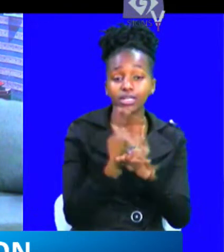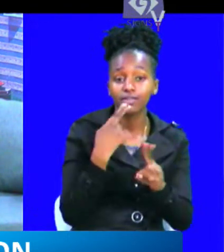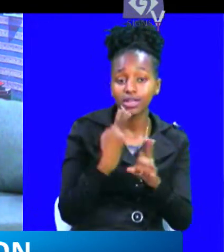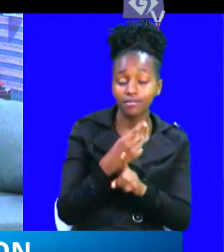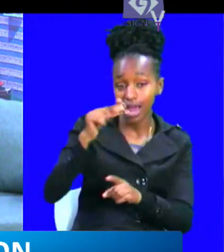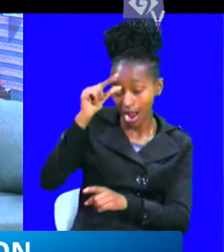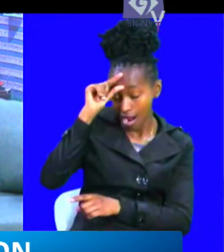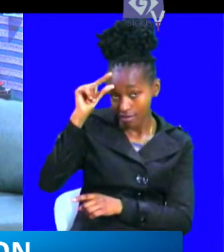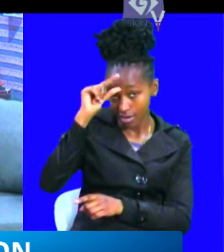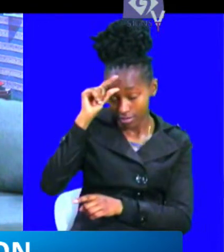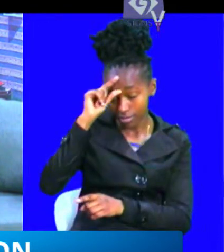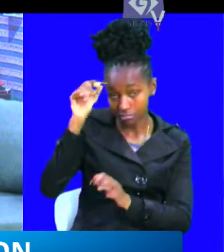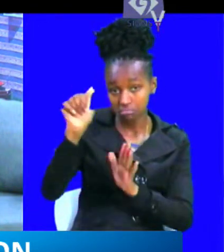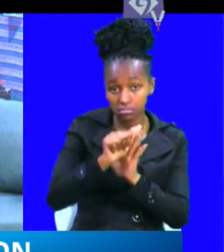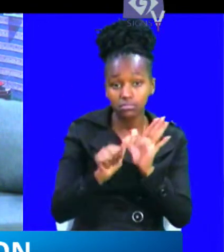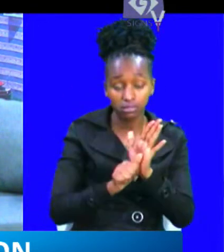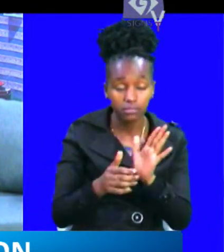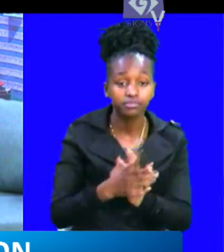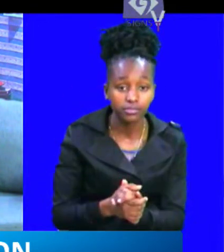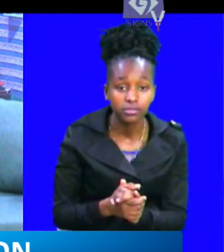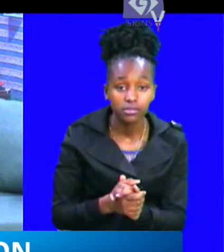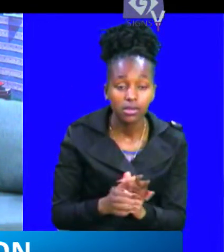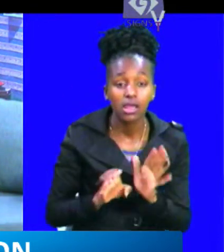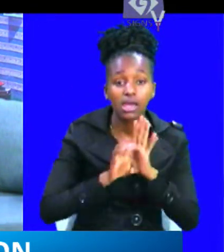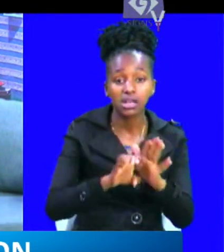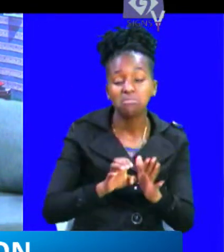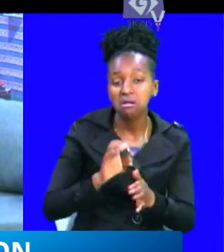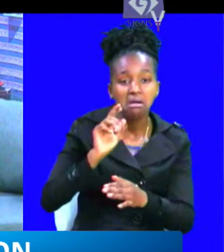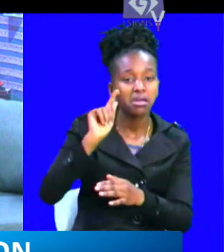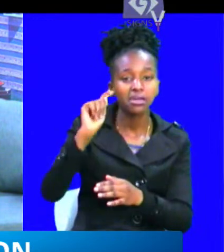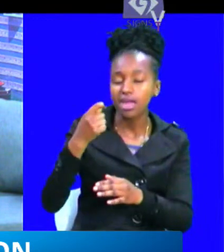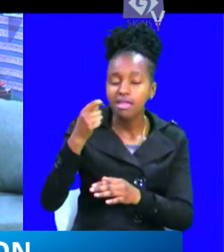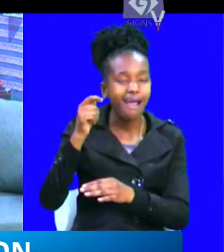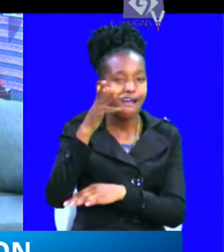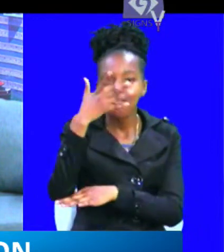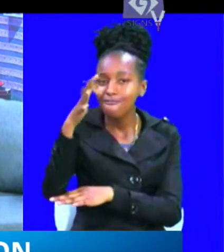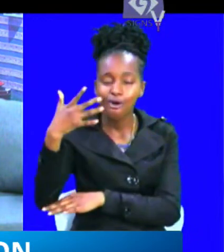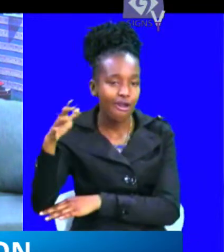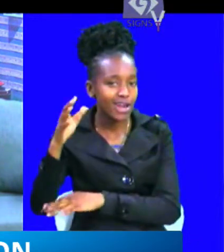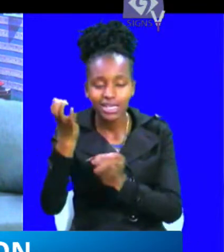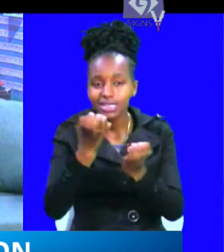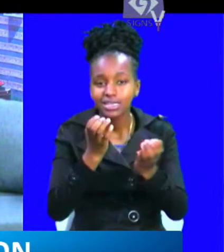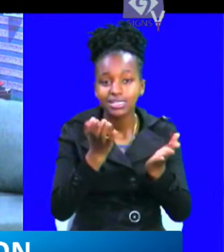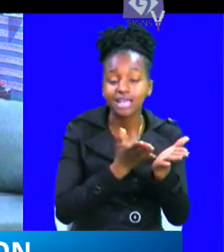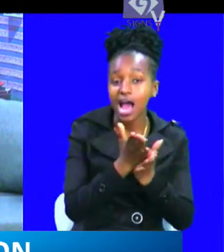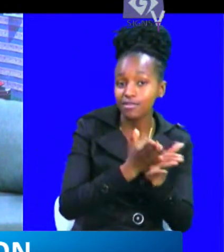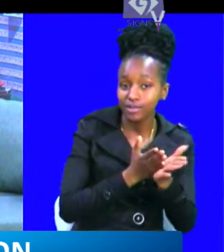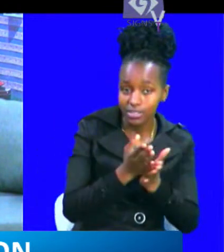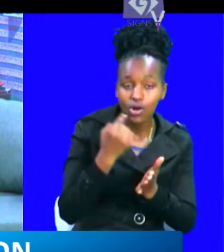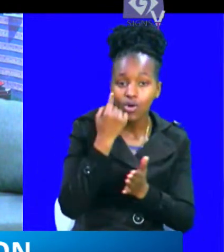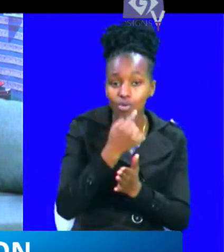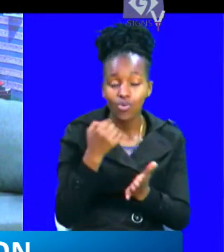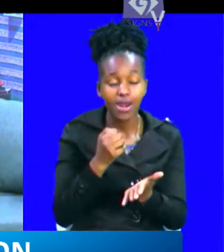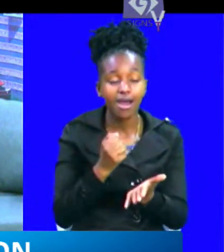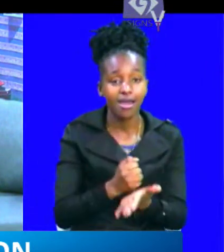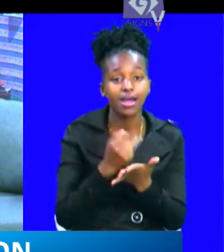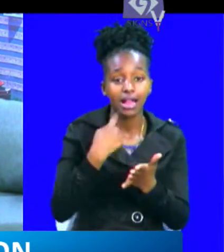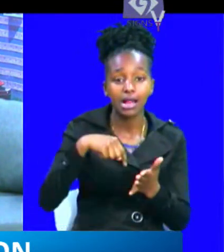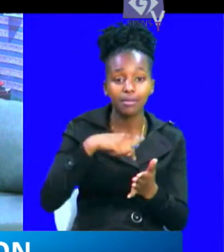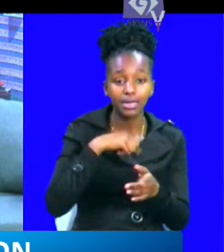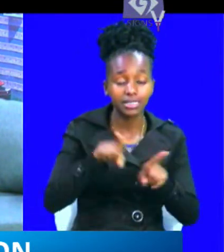government agencies like Kenya Forest Services, and they have a very ambitious plan of having